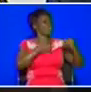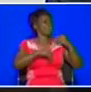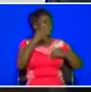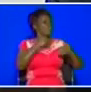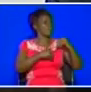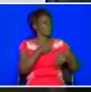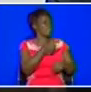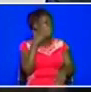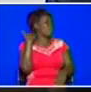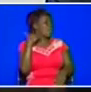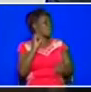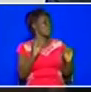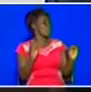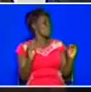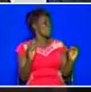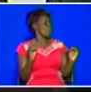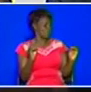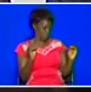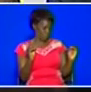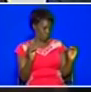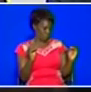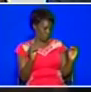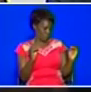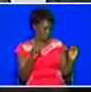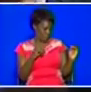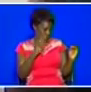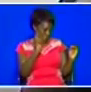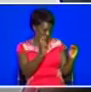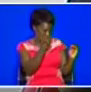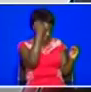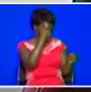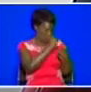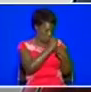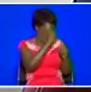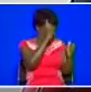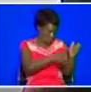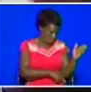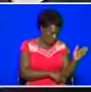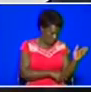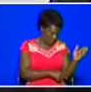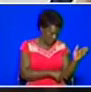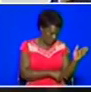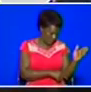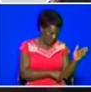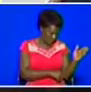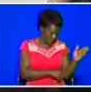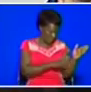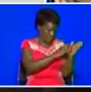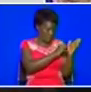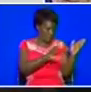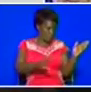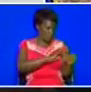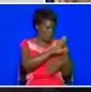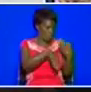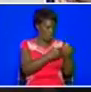are not crimes. What we have done in Kenya is externalize all